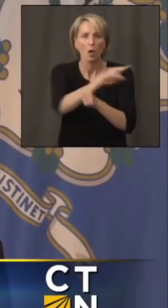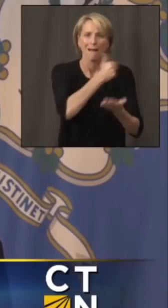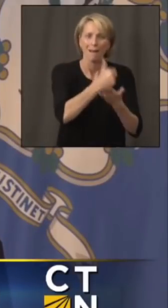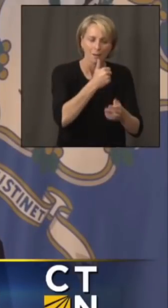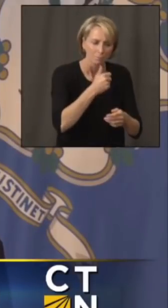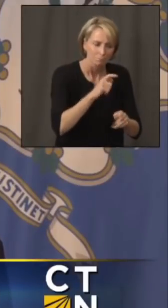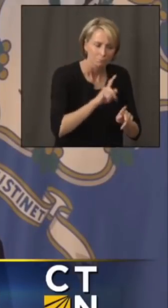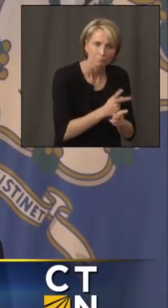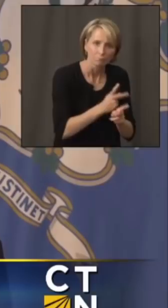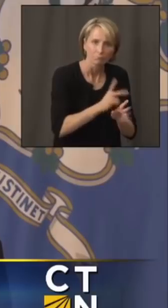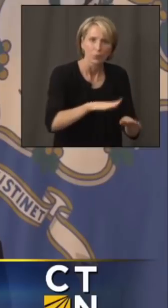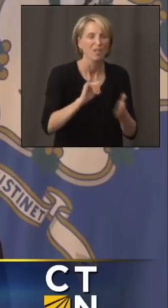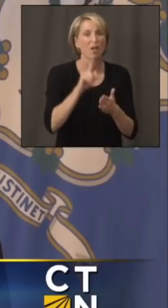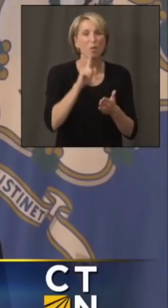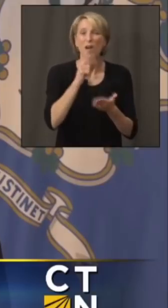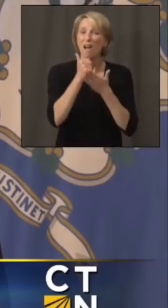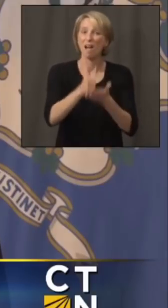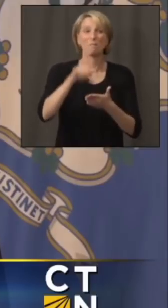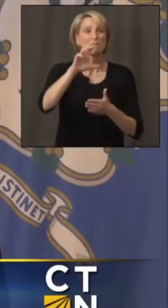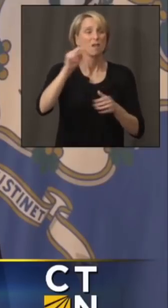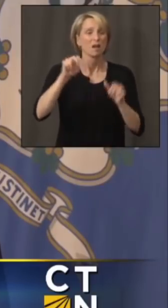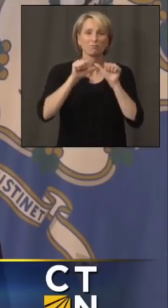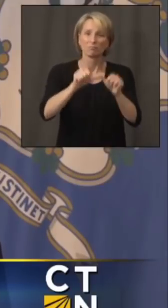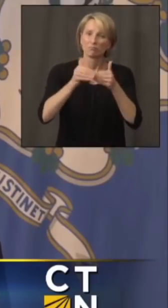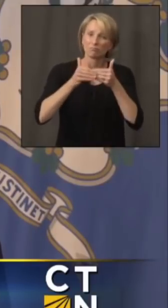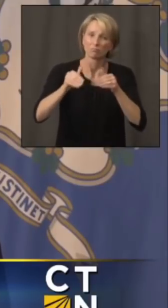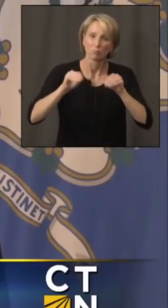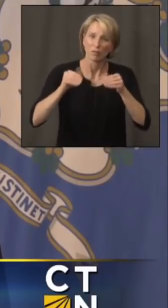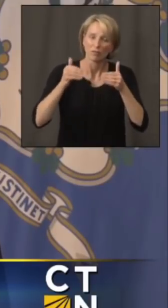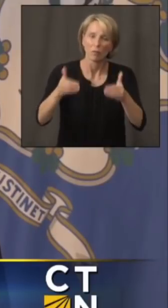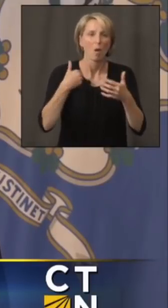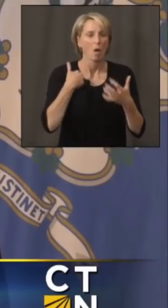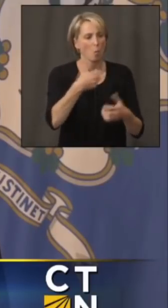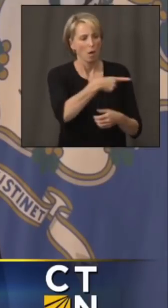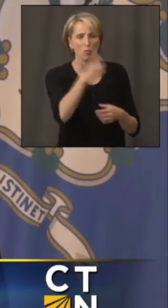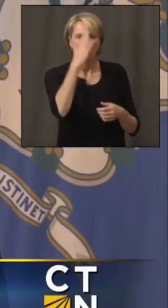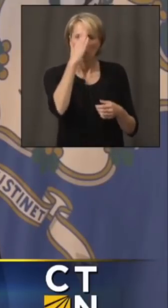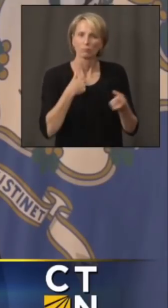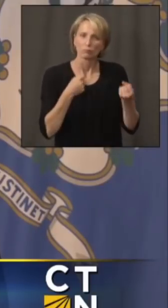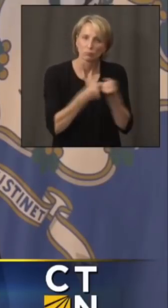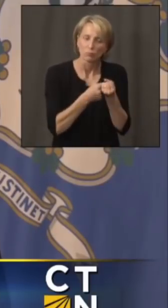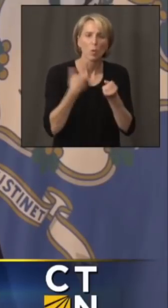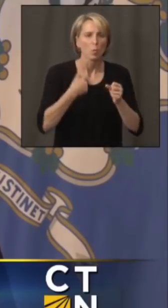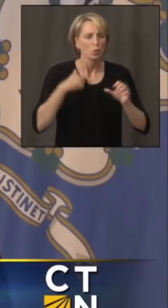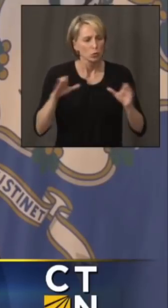the state keep going forward. And I want them to know every day that I got their back. We're